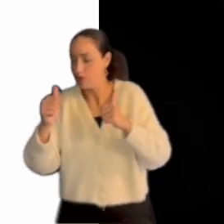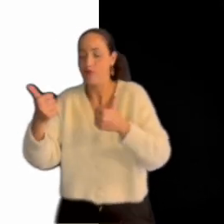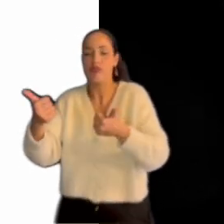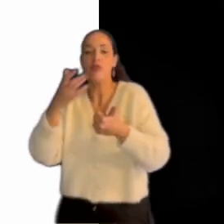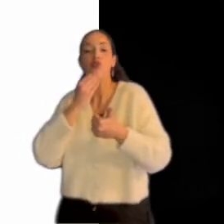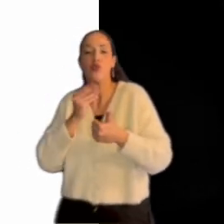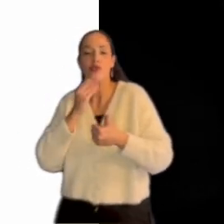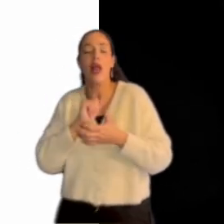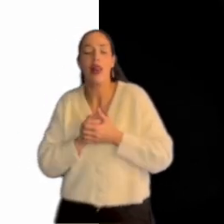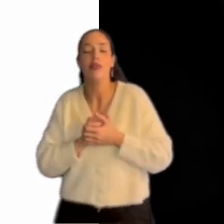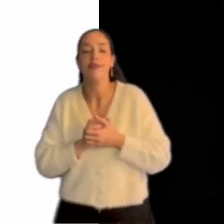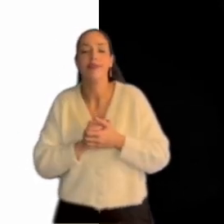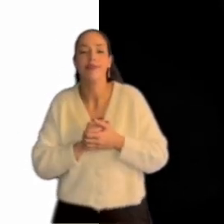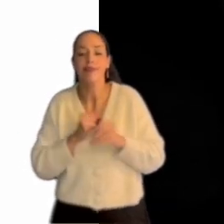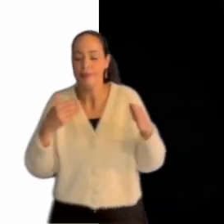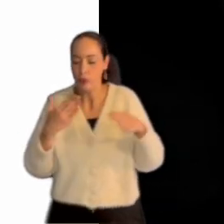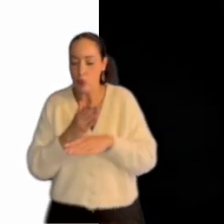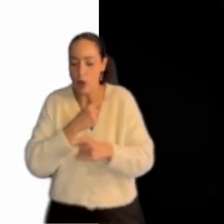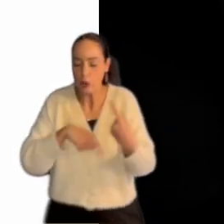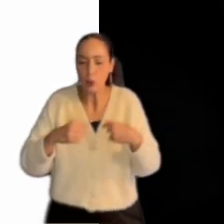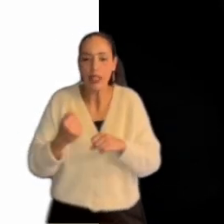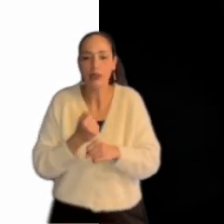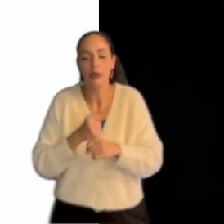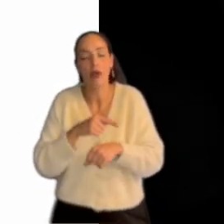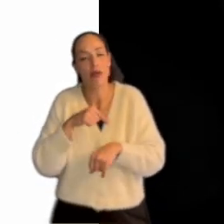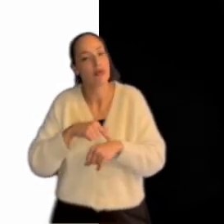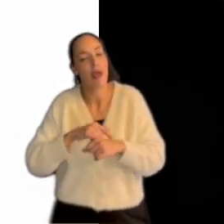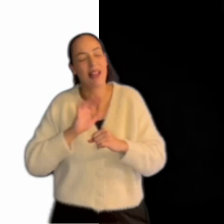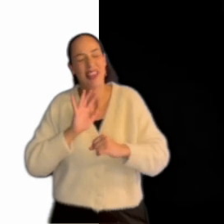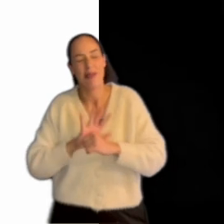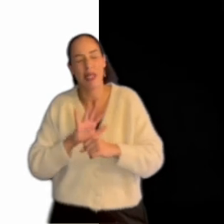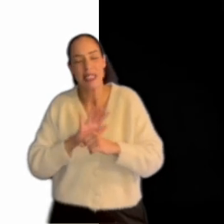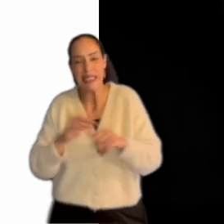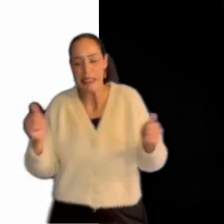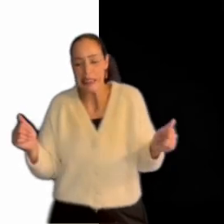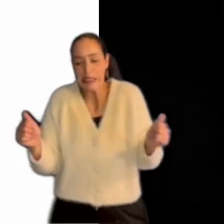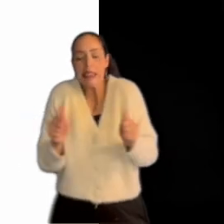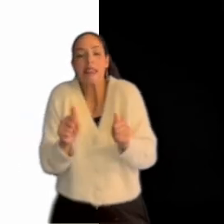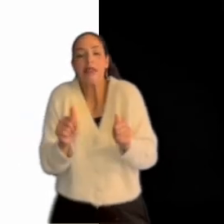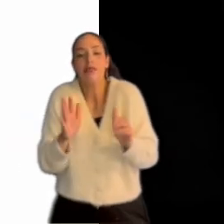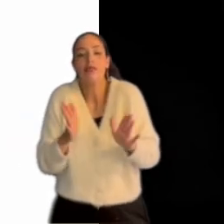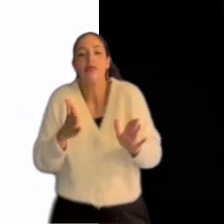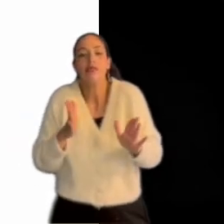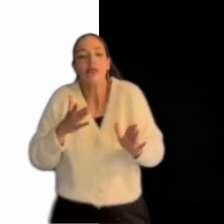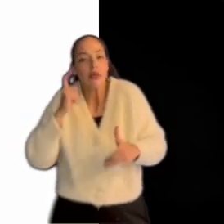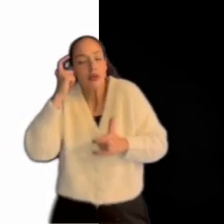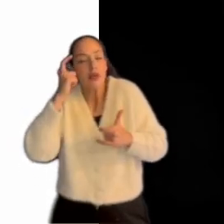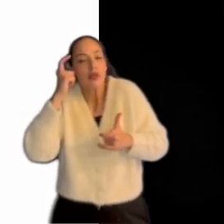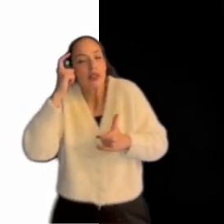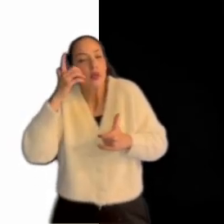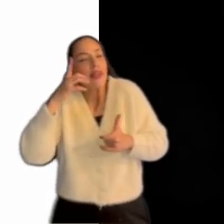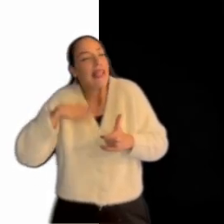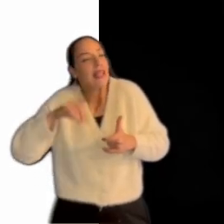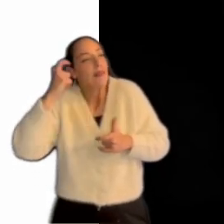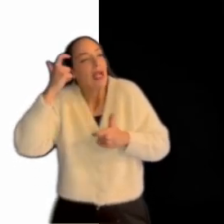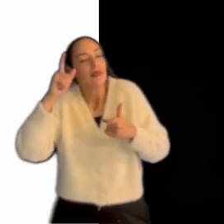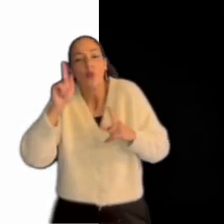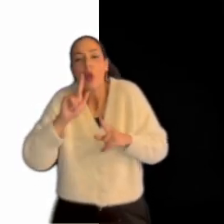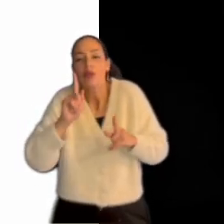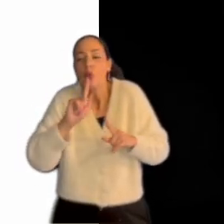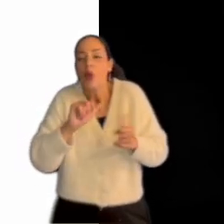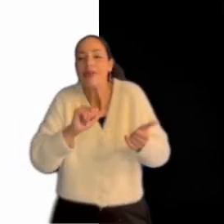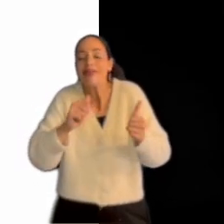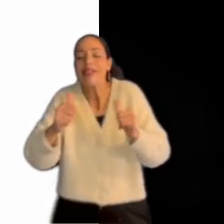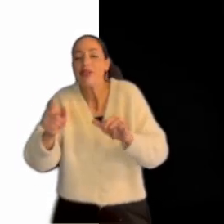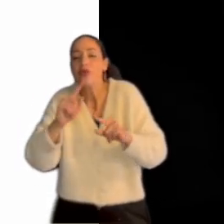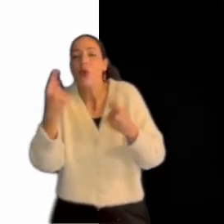with, there is equally a requirement to pay attention to how we manage endings. Endings can be challenging for us as practitioners, as well as for